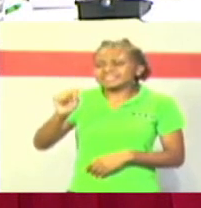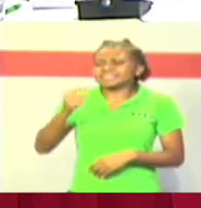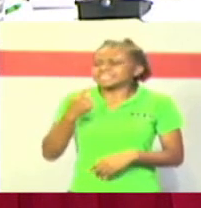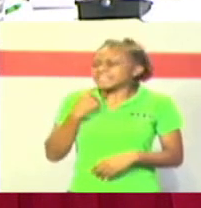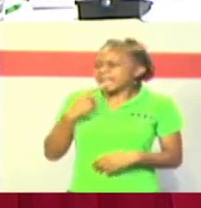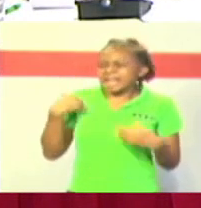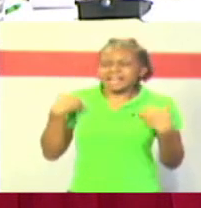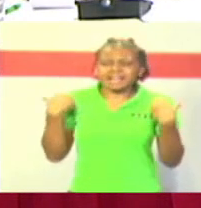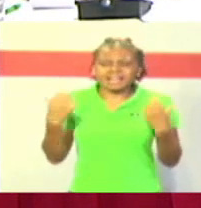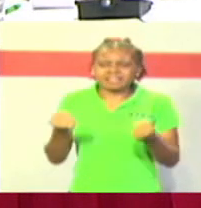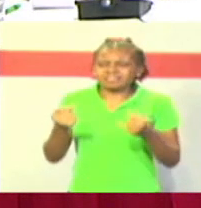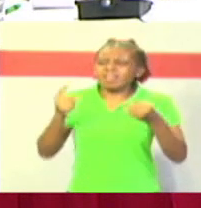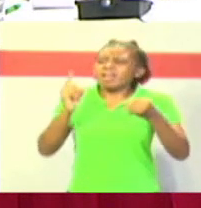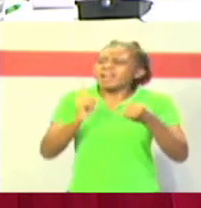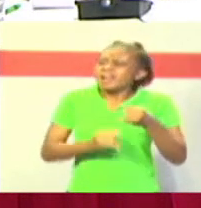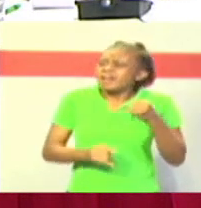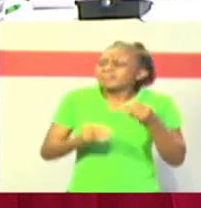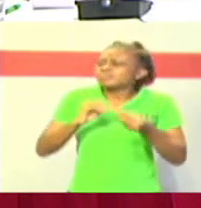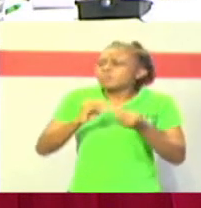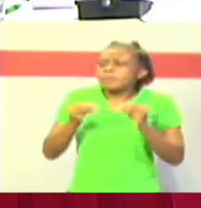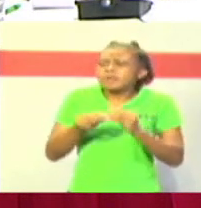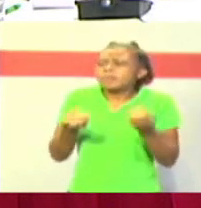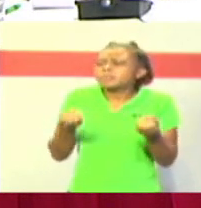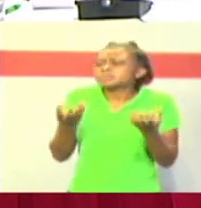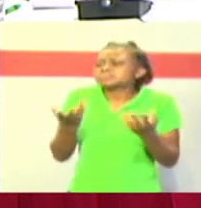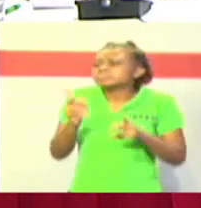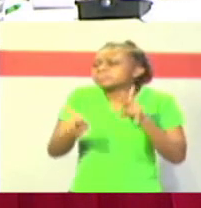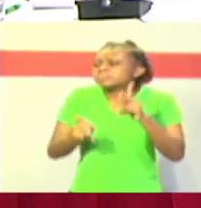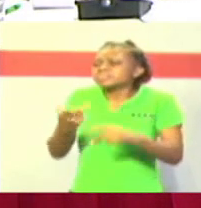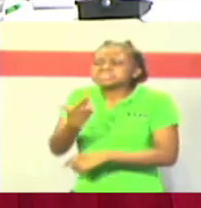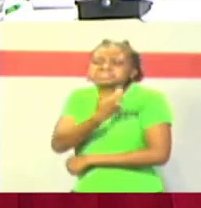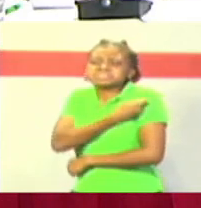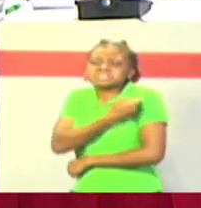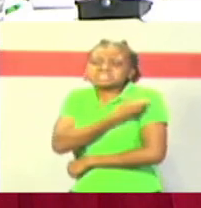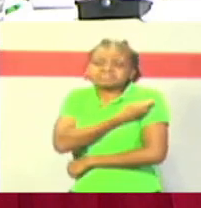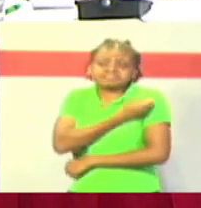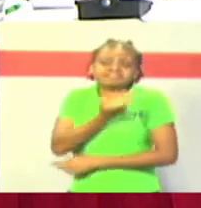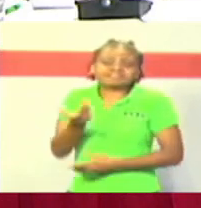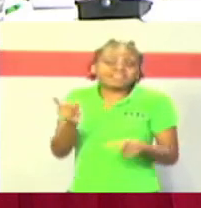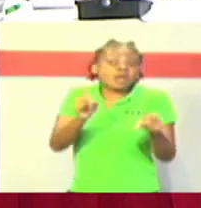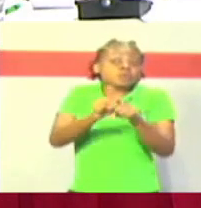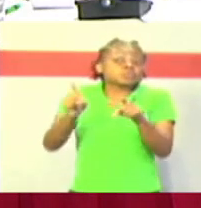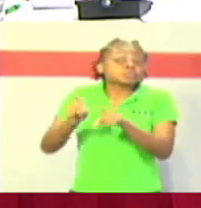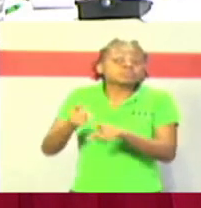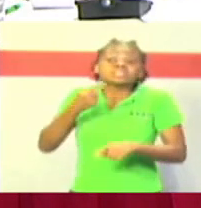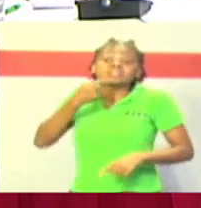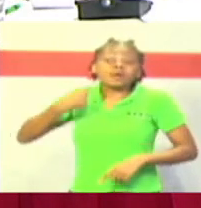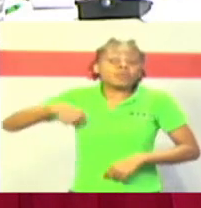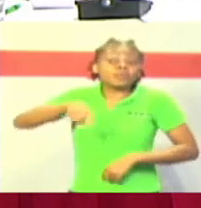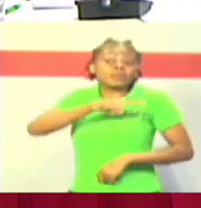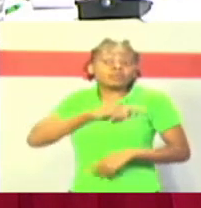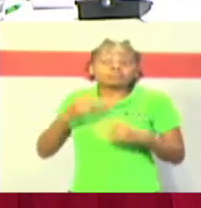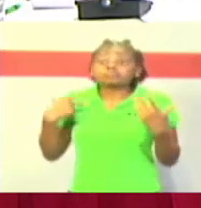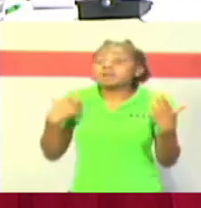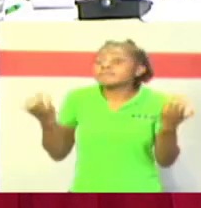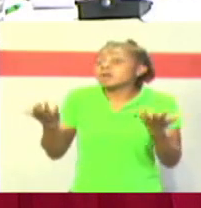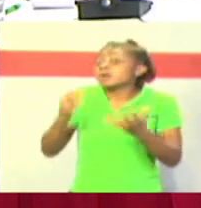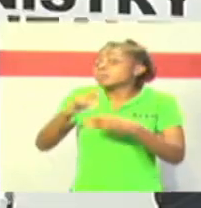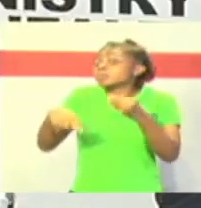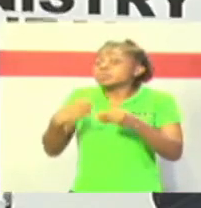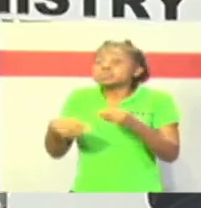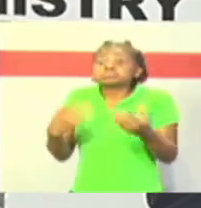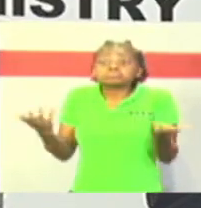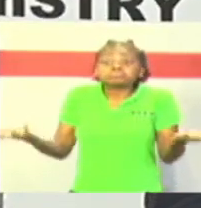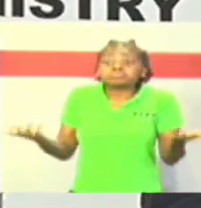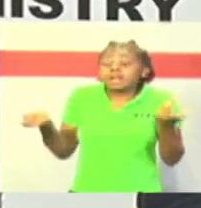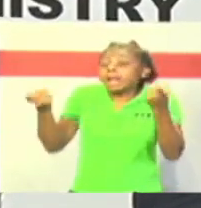and how the vaccination outreach that is currently ongoing has impacted the uptake in the NCRHA.